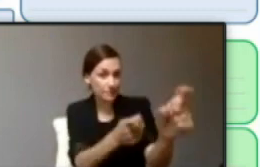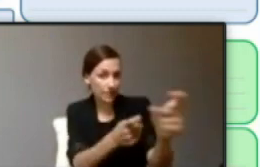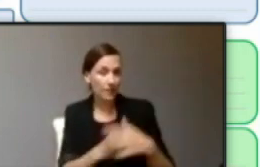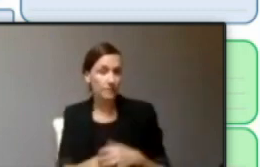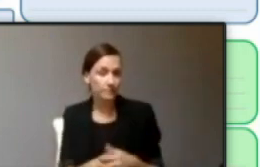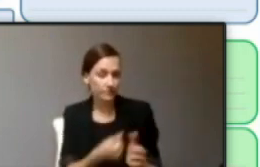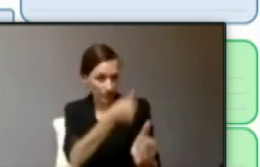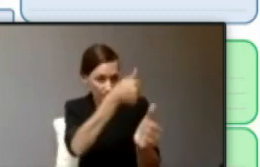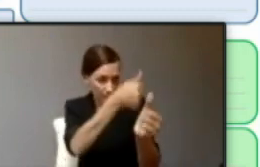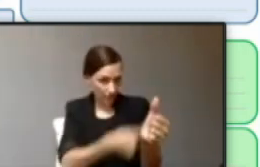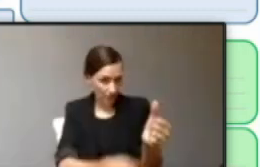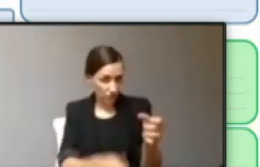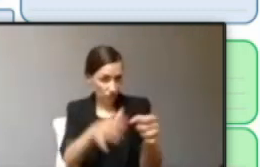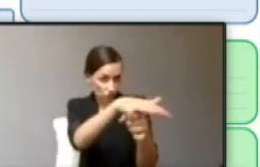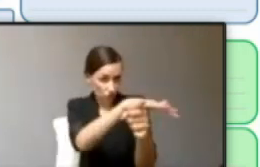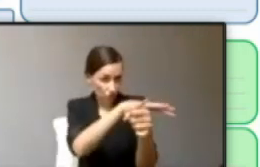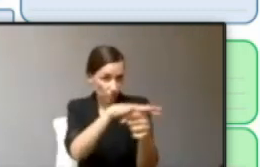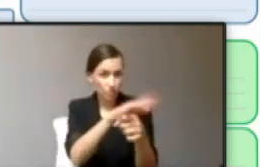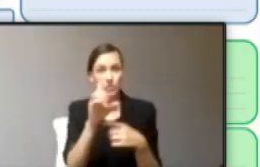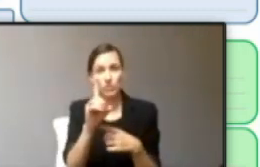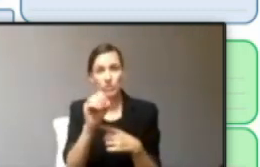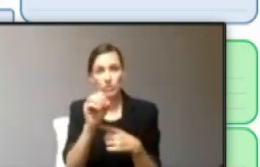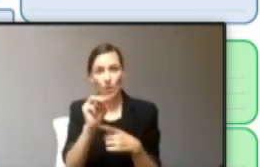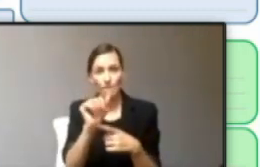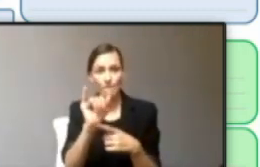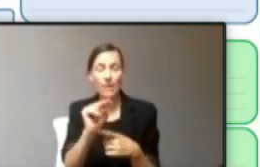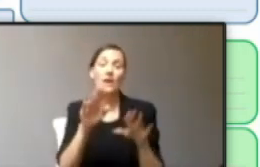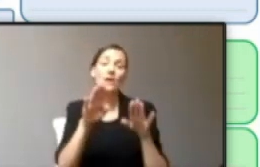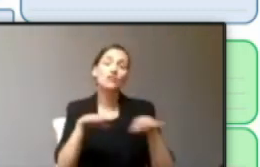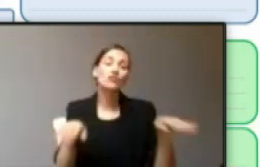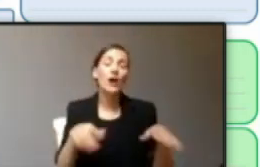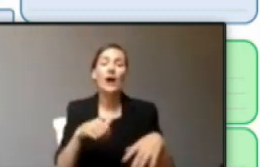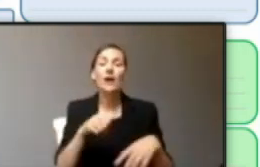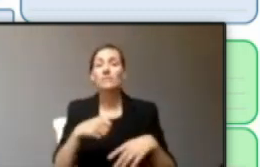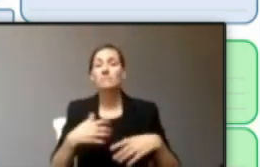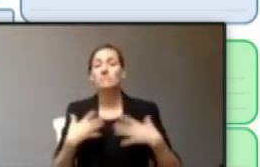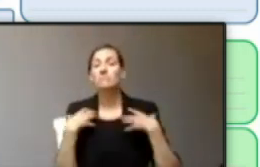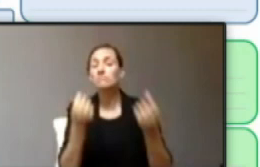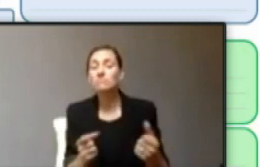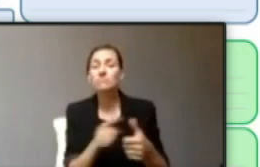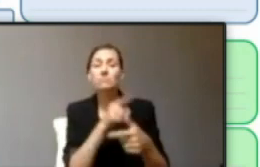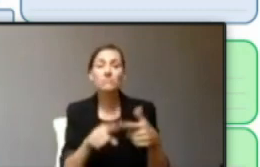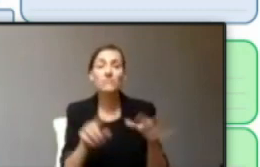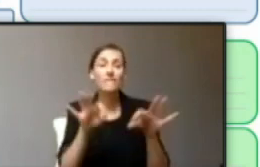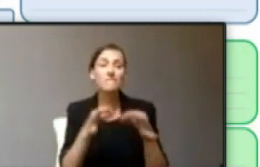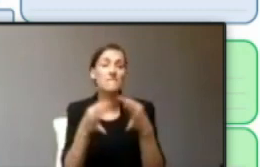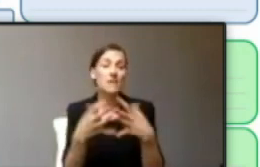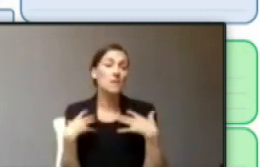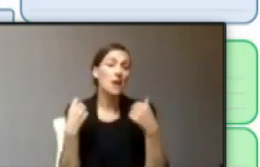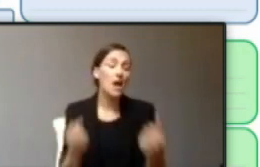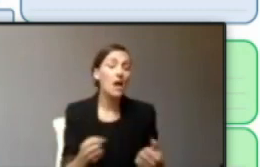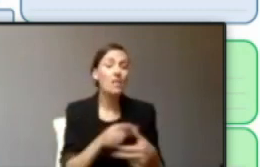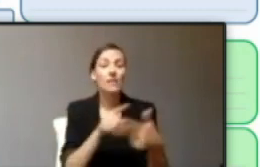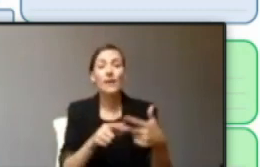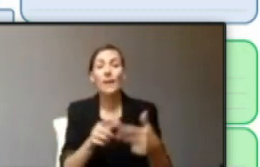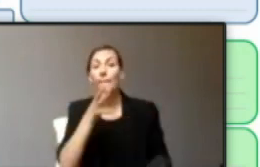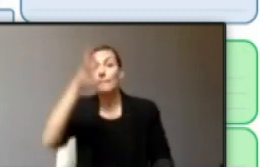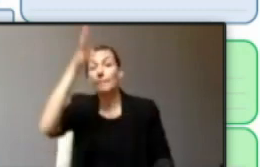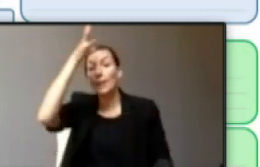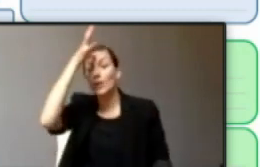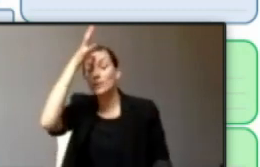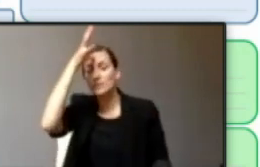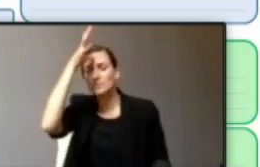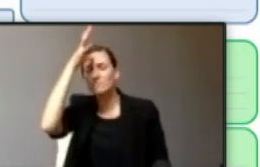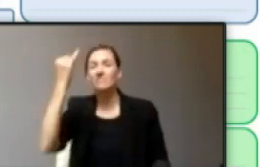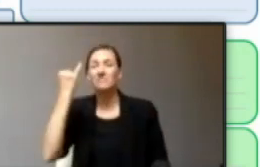For each domain, domains of child well-being, family well-being, and parenting, they receive feedback on whether this area